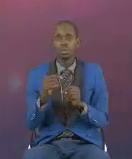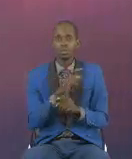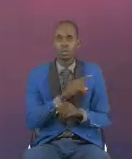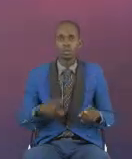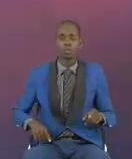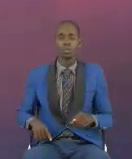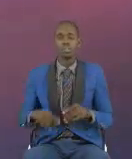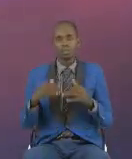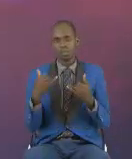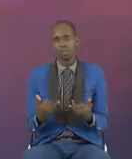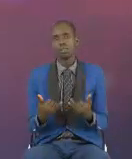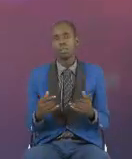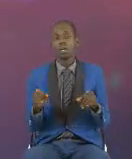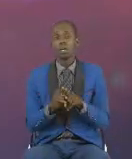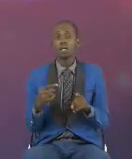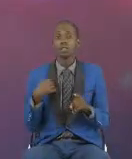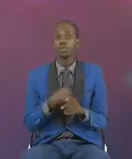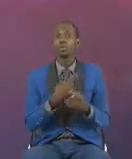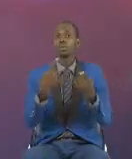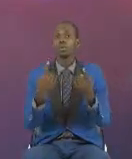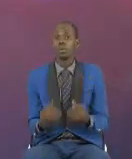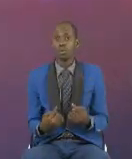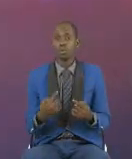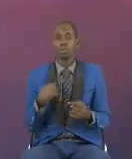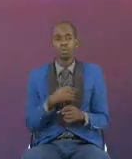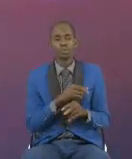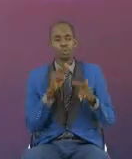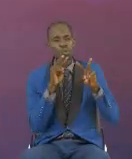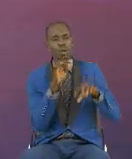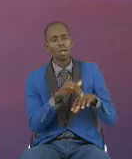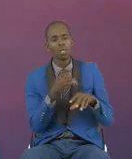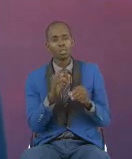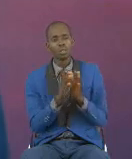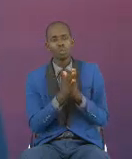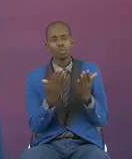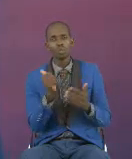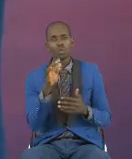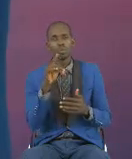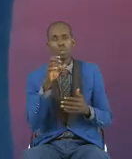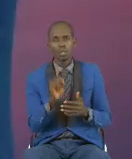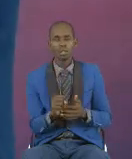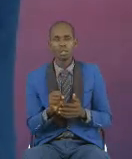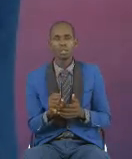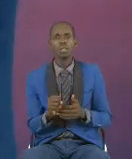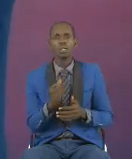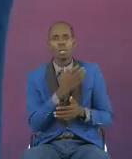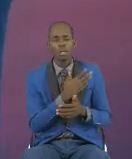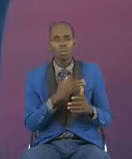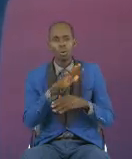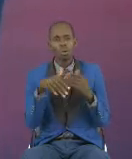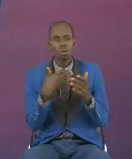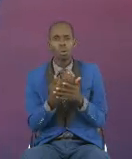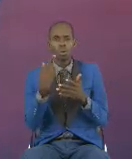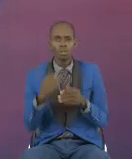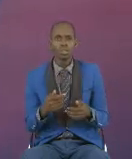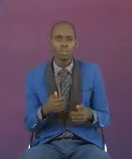as we come and we looked at the book of Acts and those apostles and those disciples, the